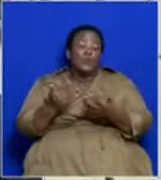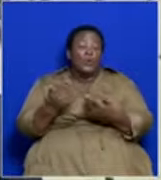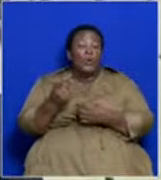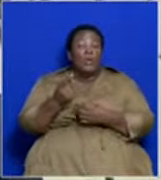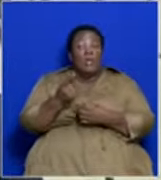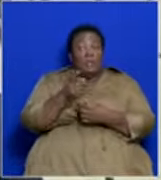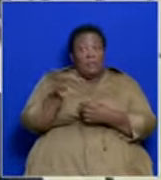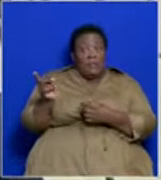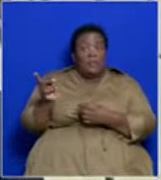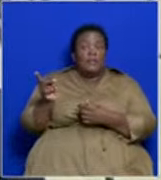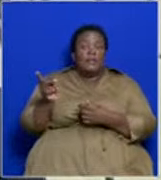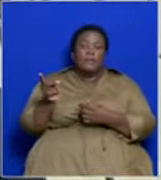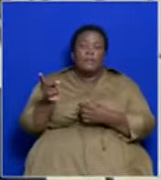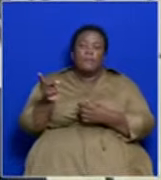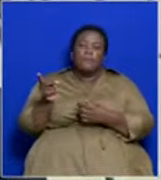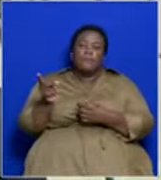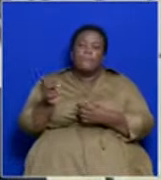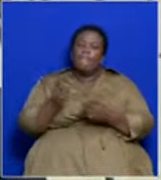no case,